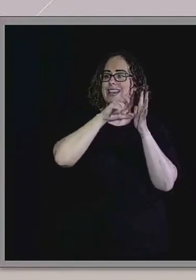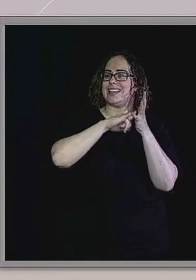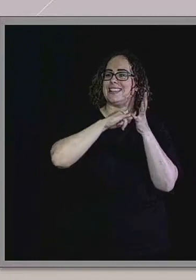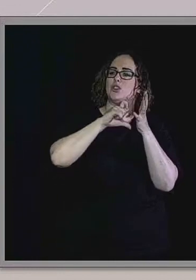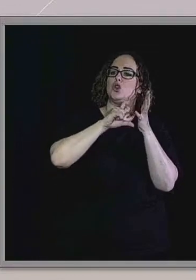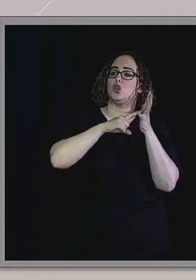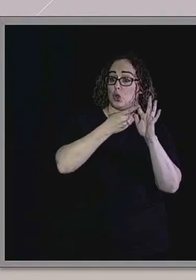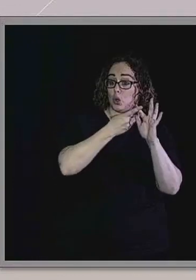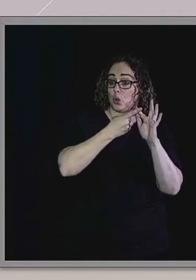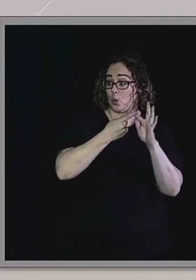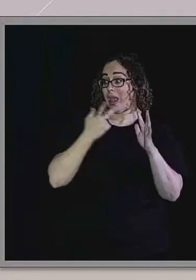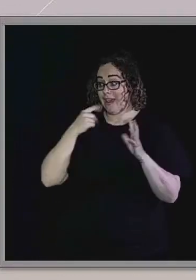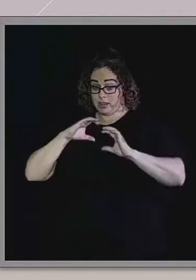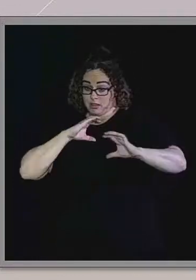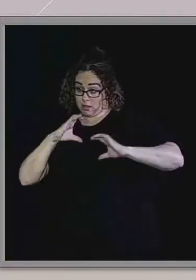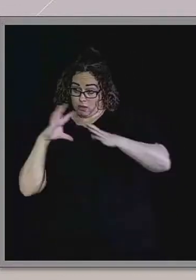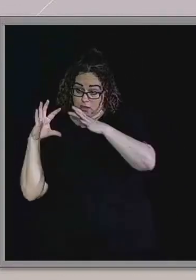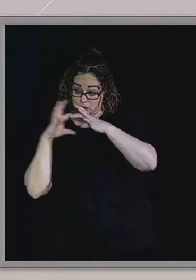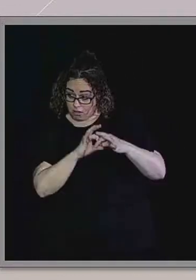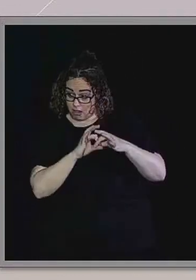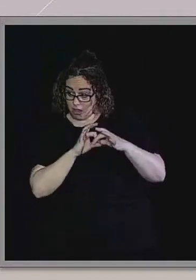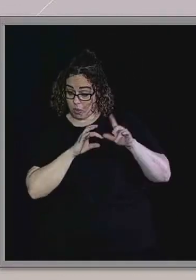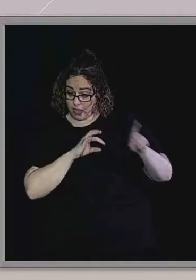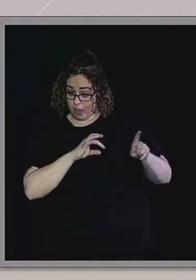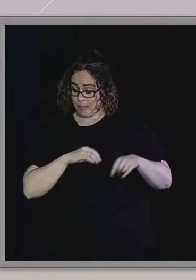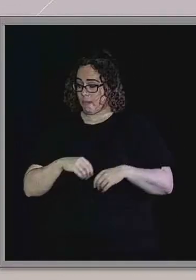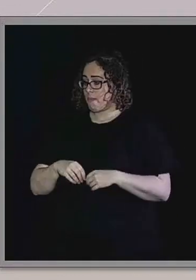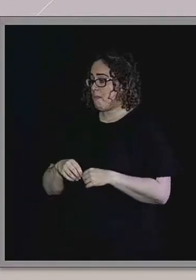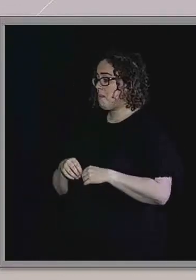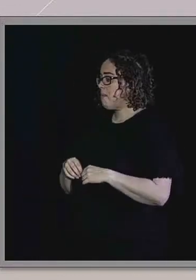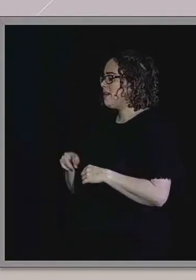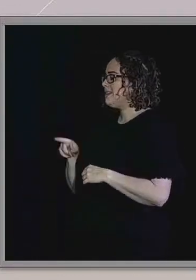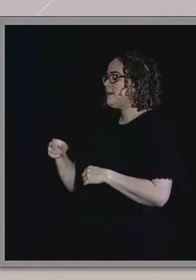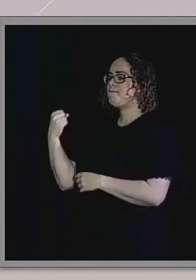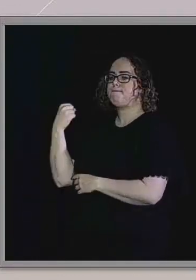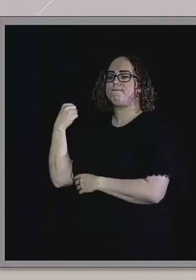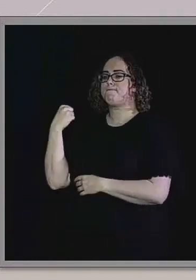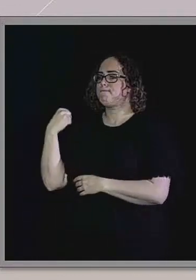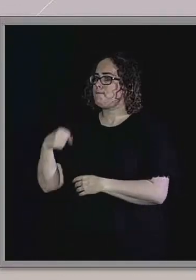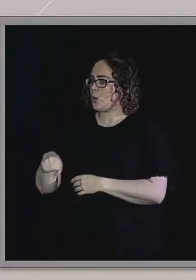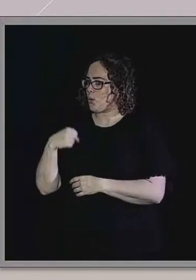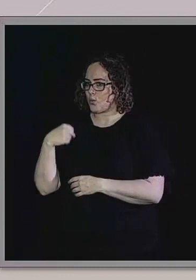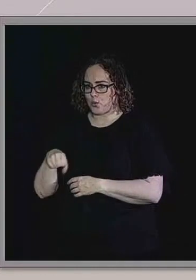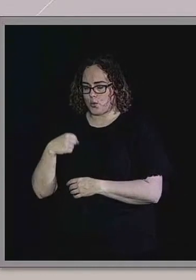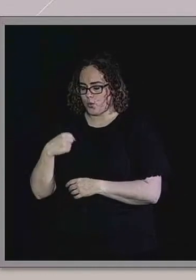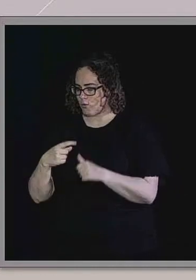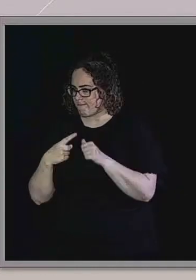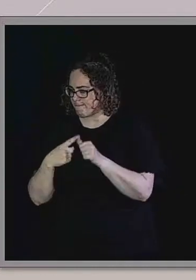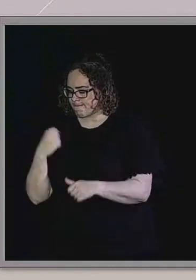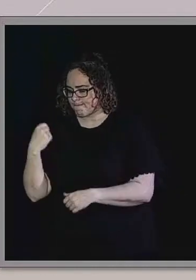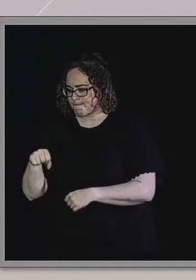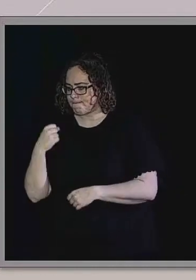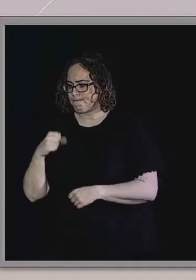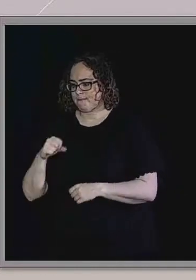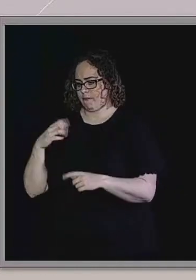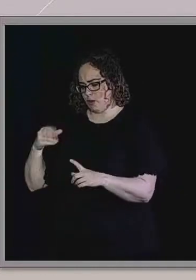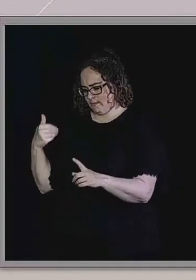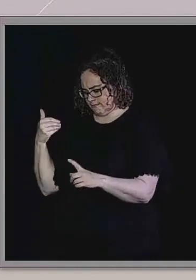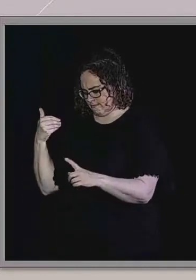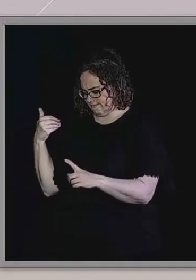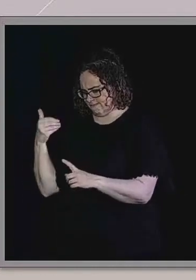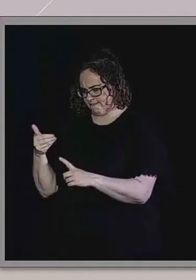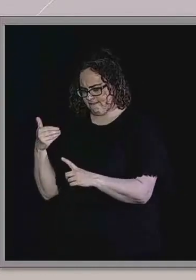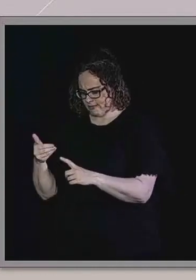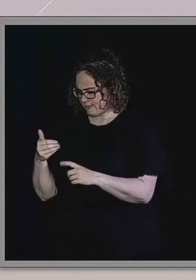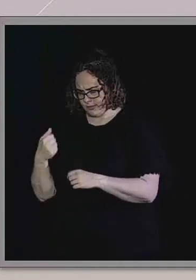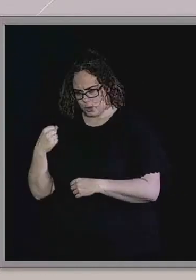Not since, no. There's been none since at all. But